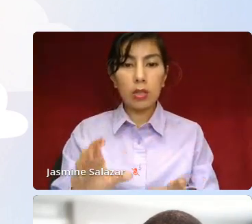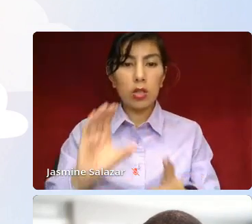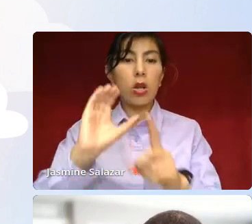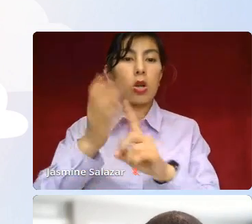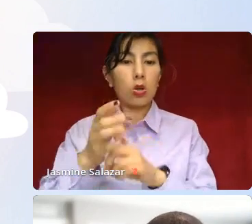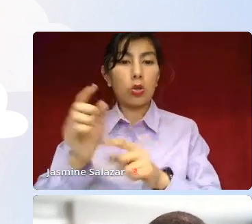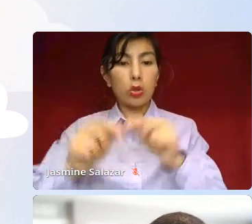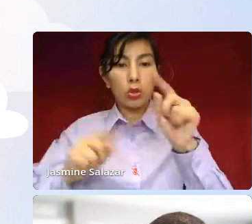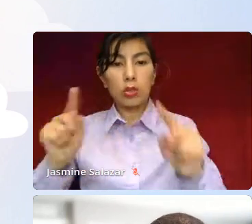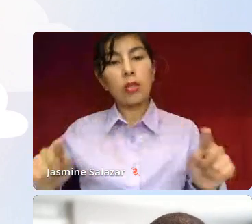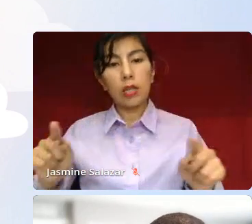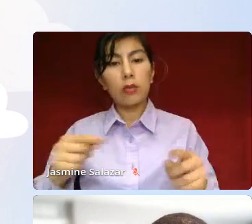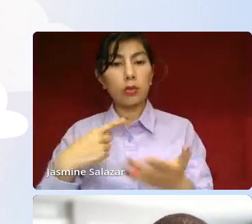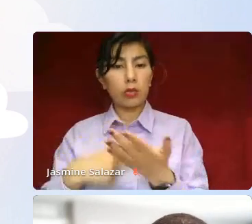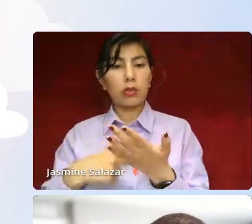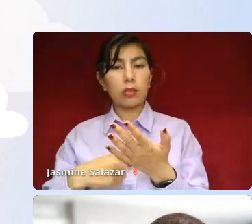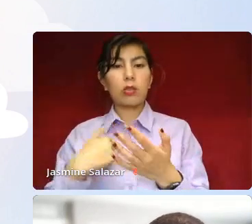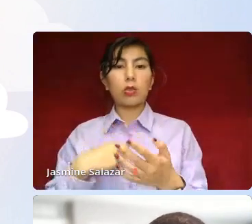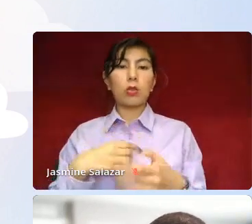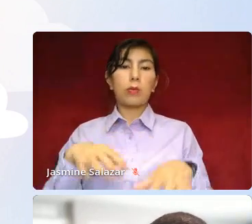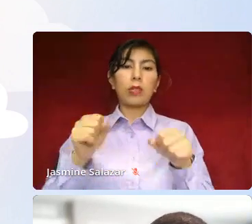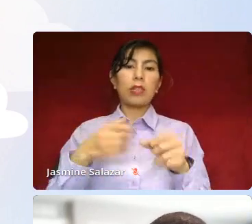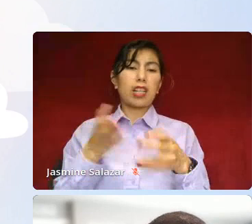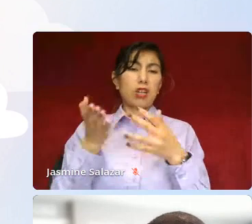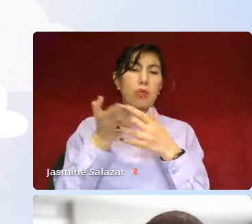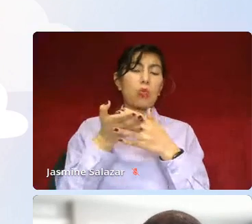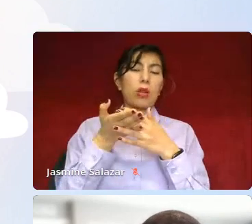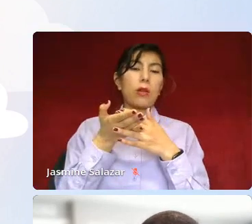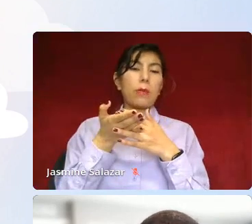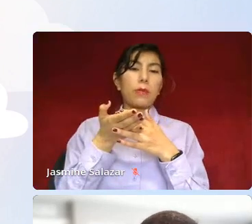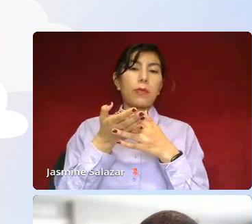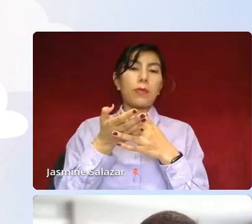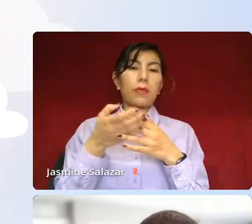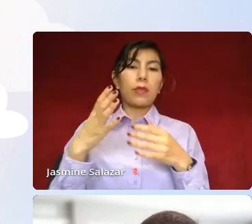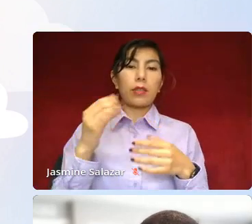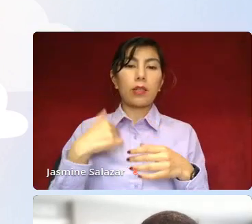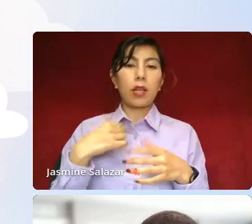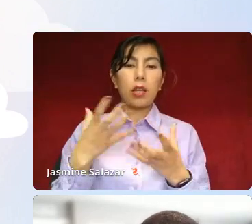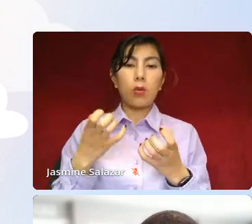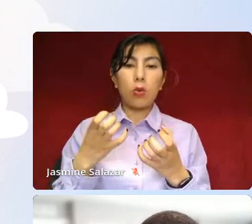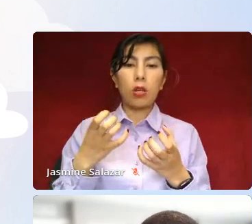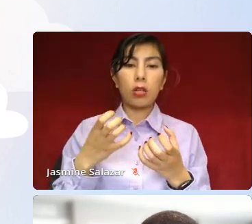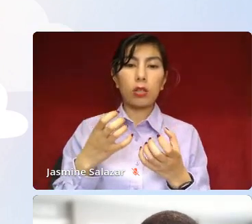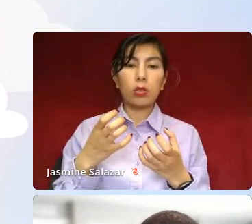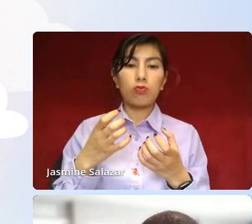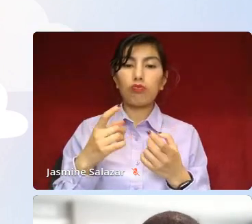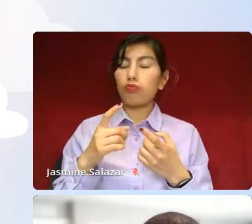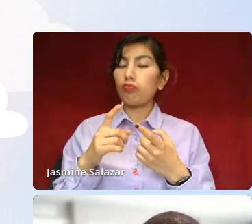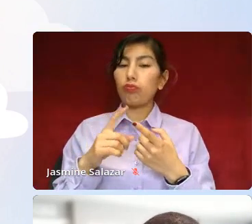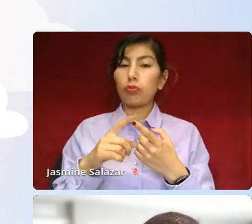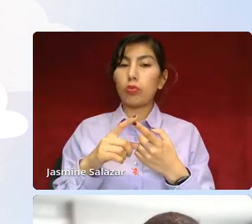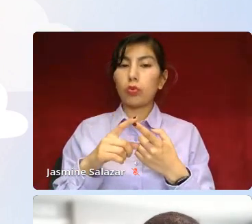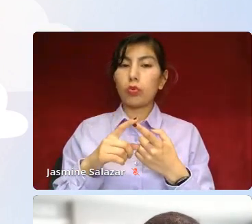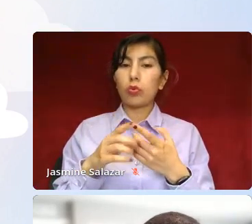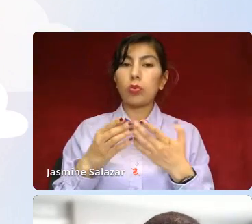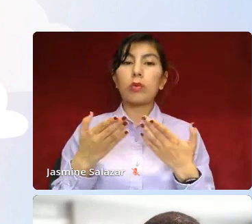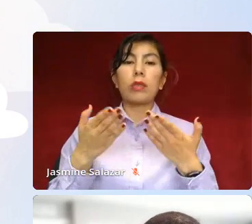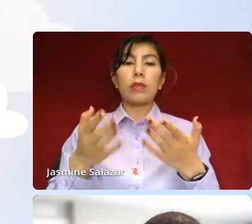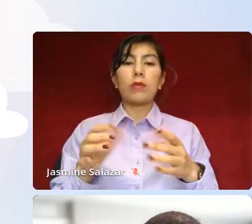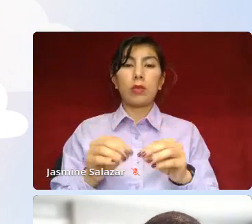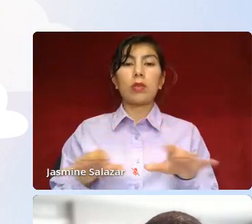just talked about. So I'm gonna take a little break, and I wanna just leave a little space here